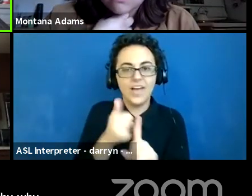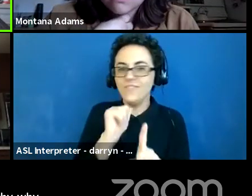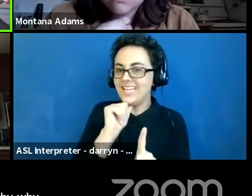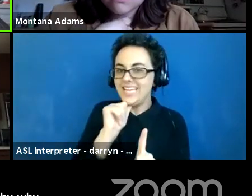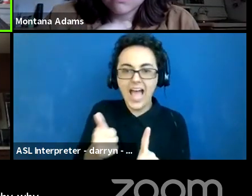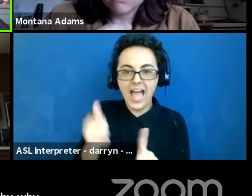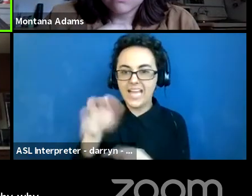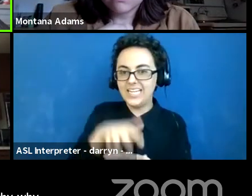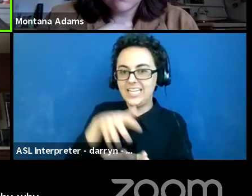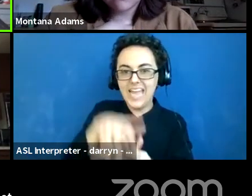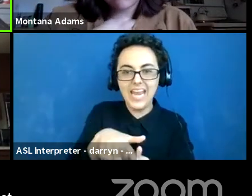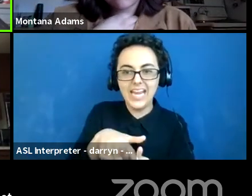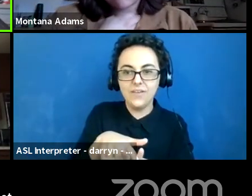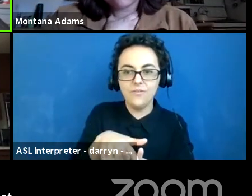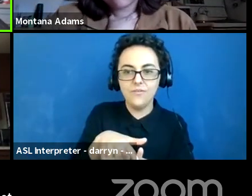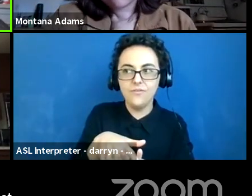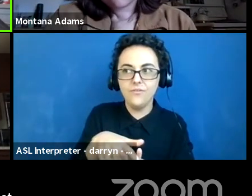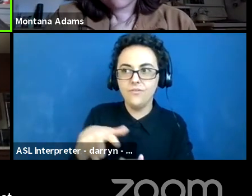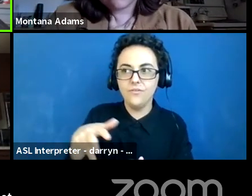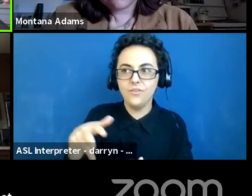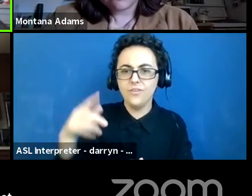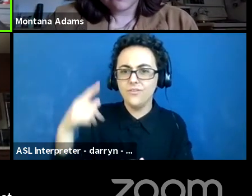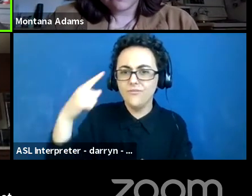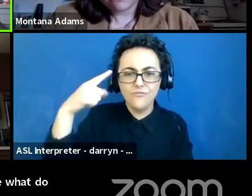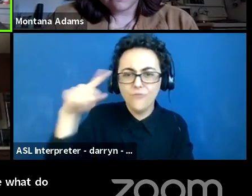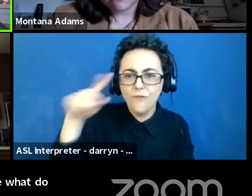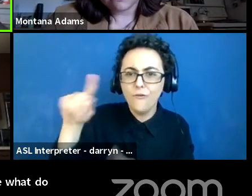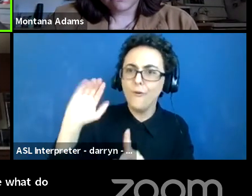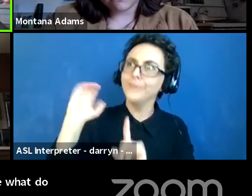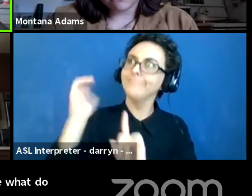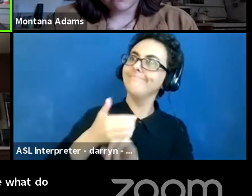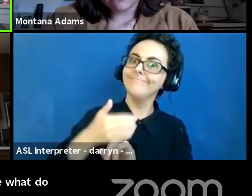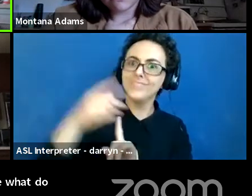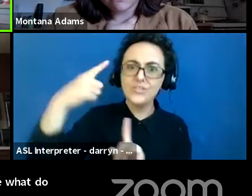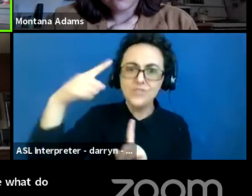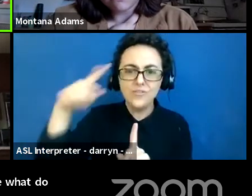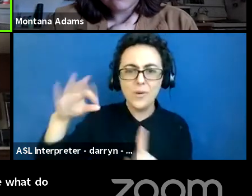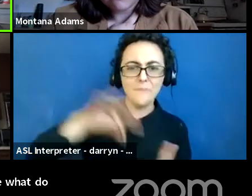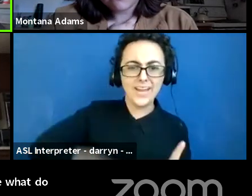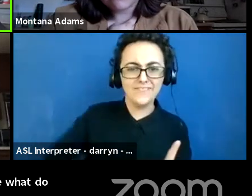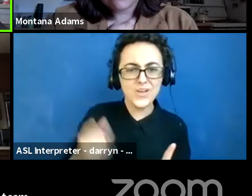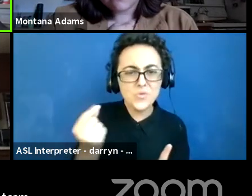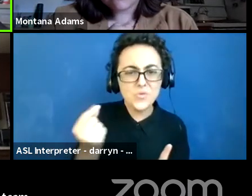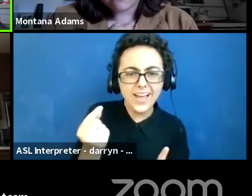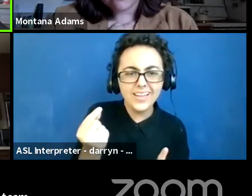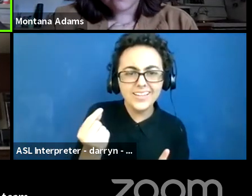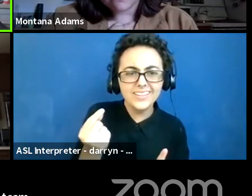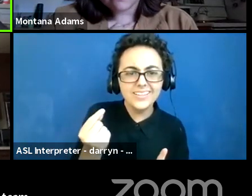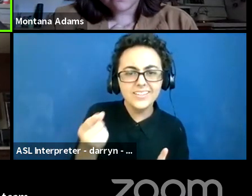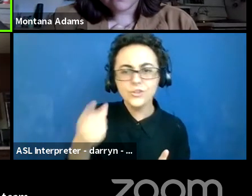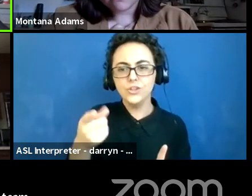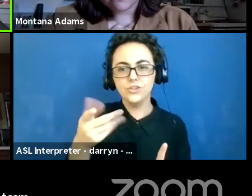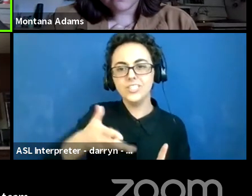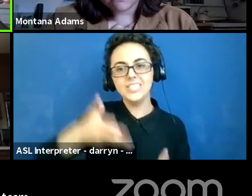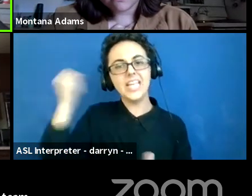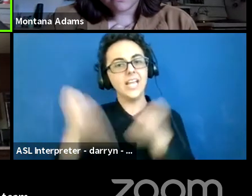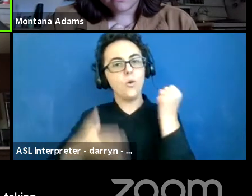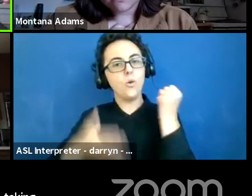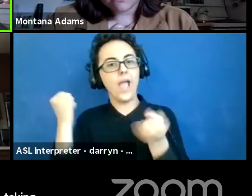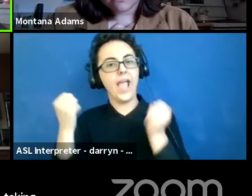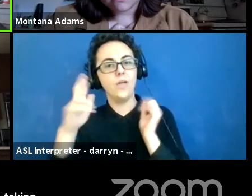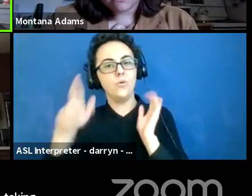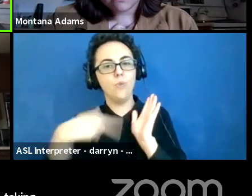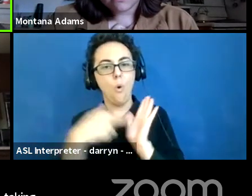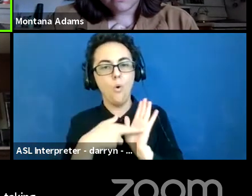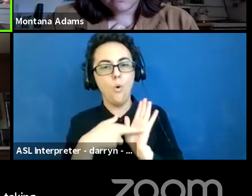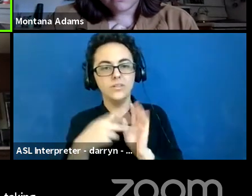yourself as that? Like, what do you benefit from that? Like, what do you benefit in the long run? You're taking roles away from Native people.